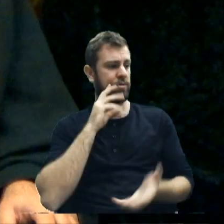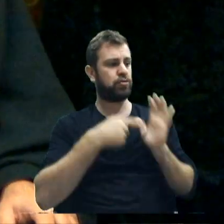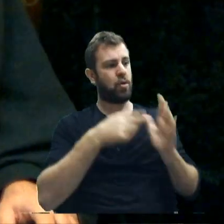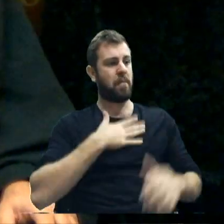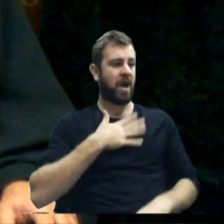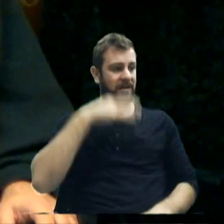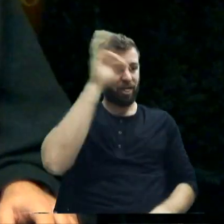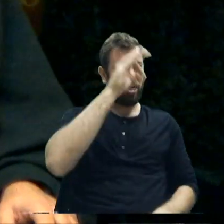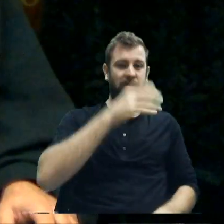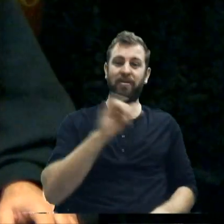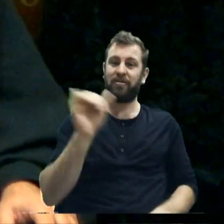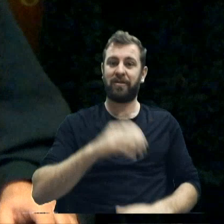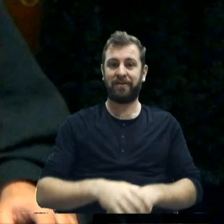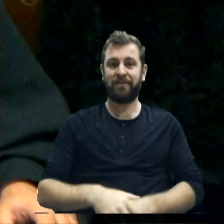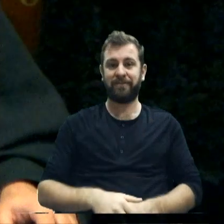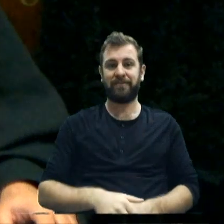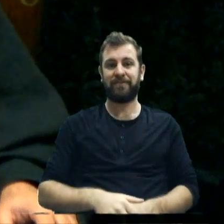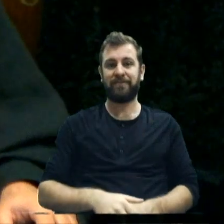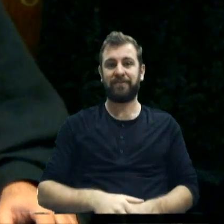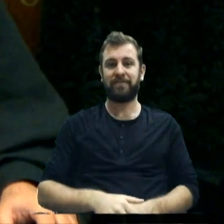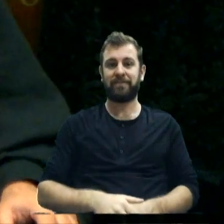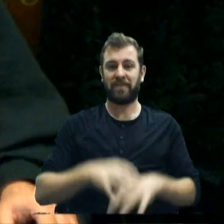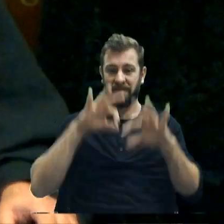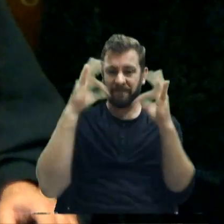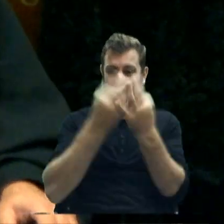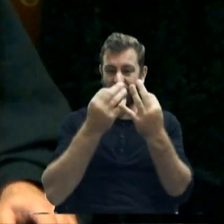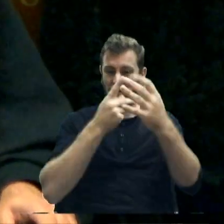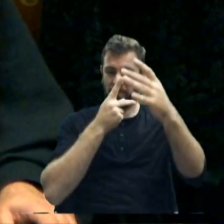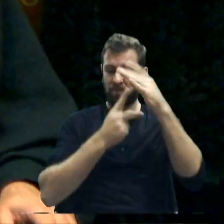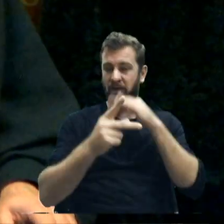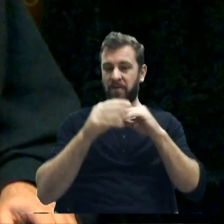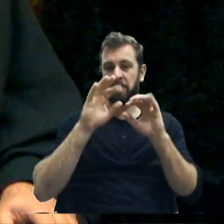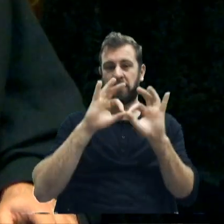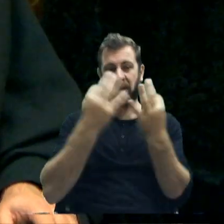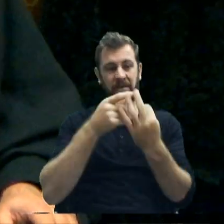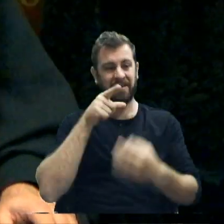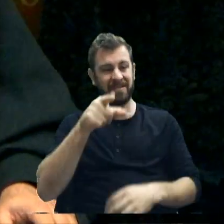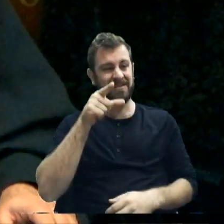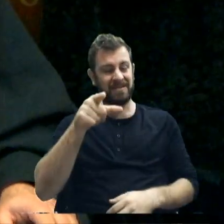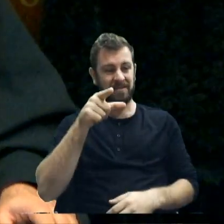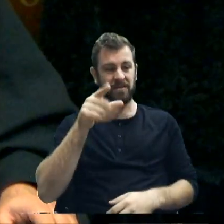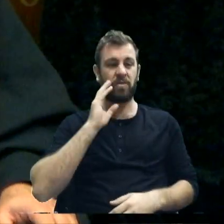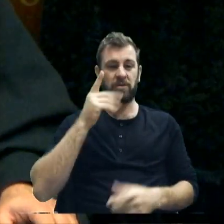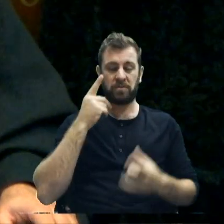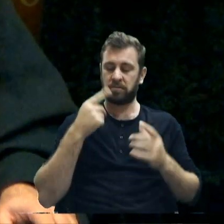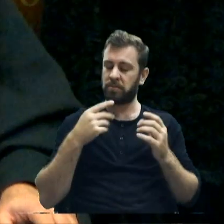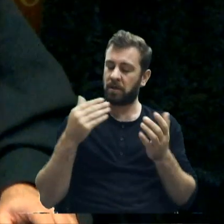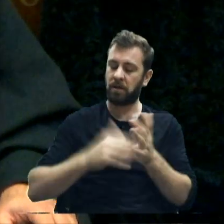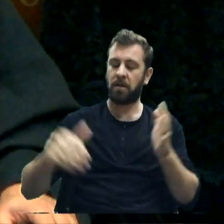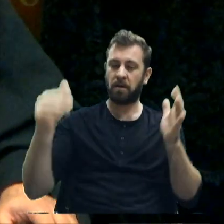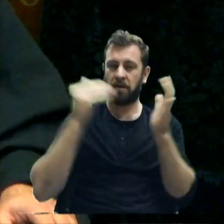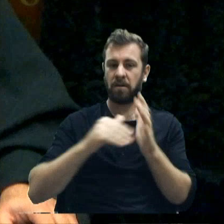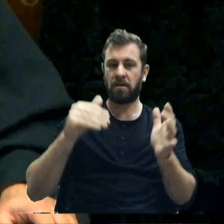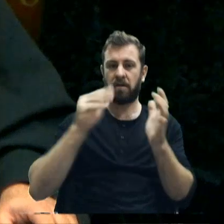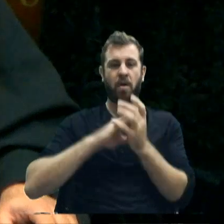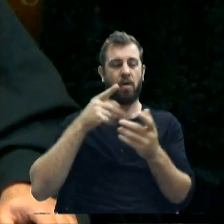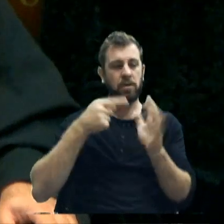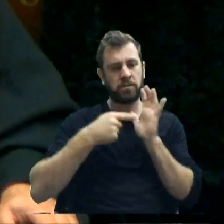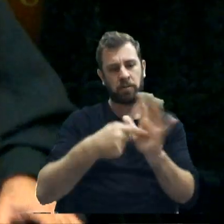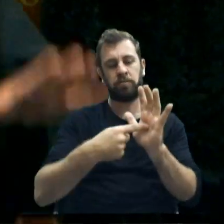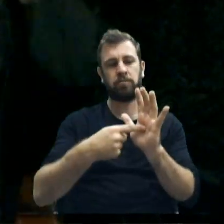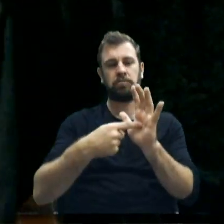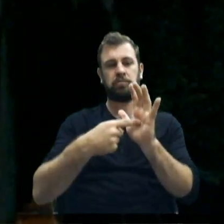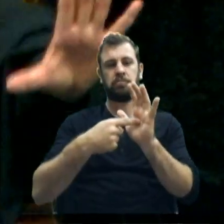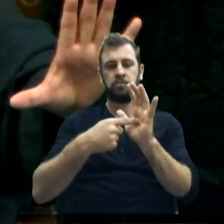It's not how the Ahlul Bayt worked. The Ahlul Bayt, time and time again, they were never a reflection of the akhlaq of the person in front of them. They